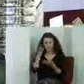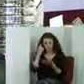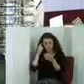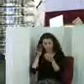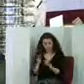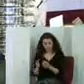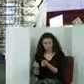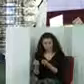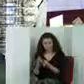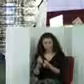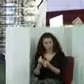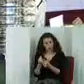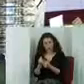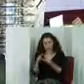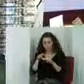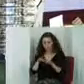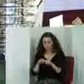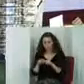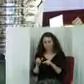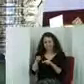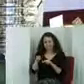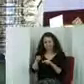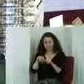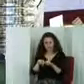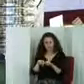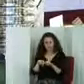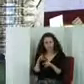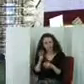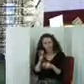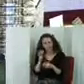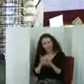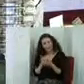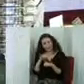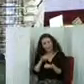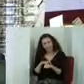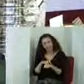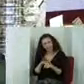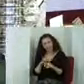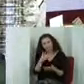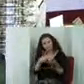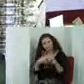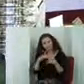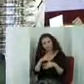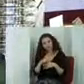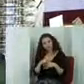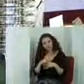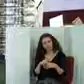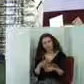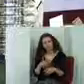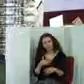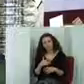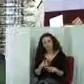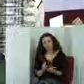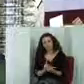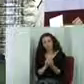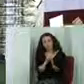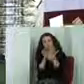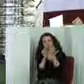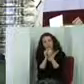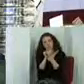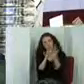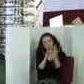forward or just remain in your seat, know that this is a time to commune. To be at one with, as Reverend Pat always